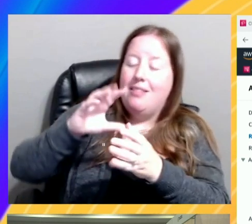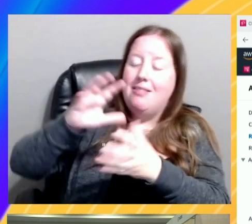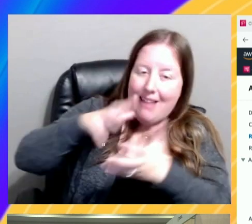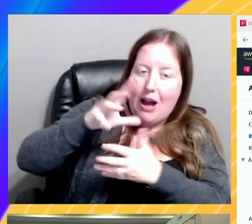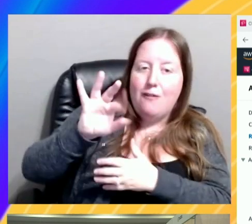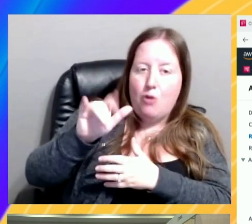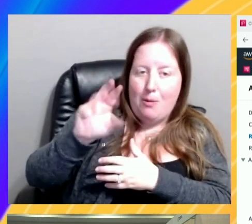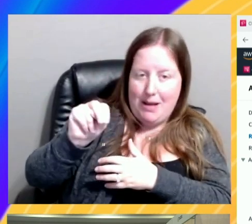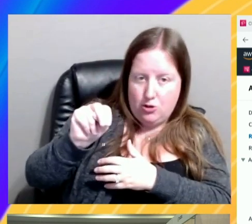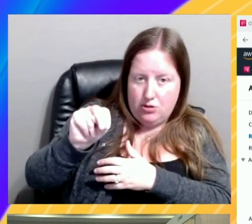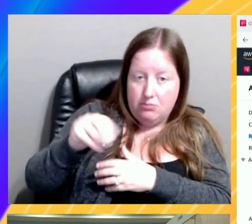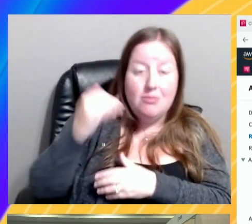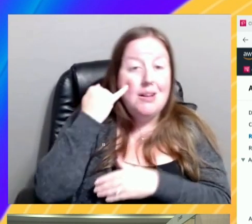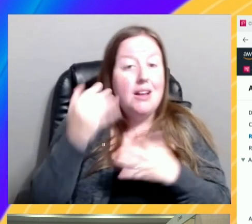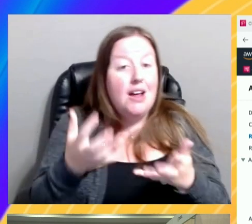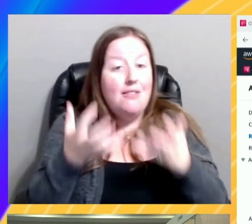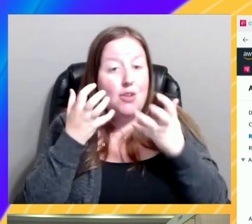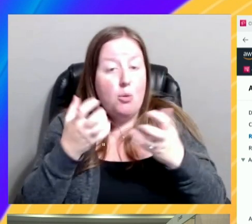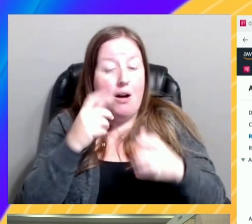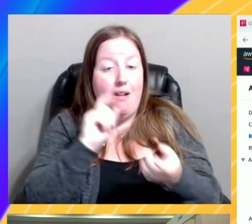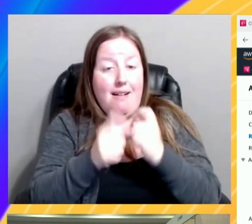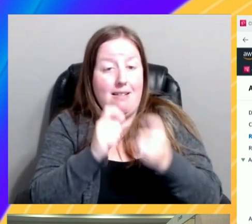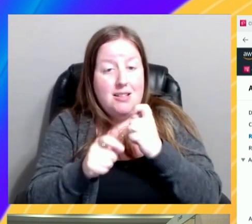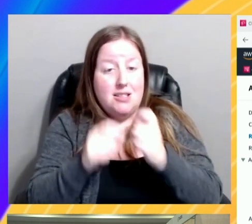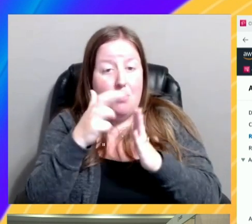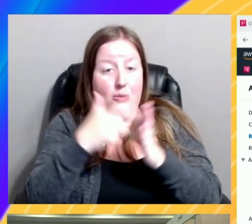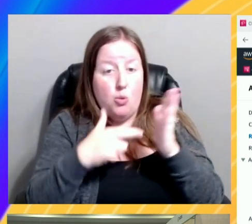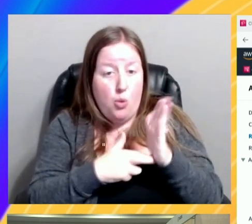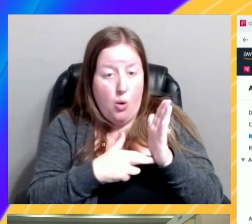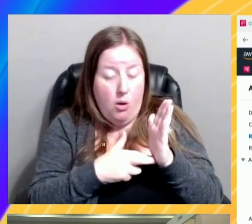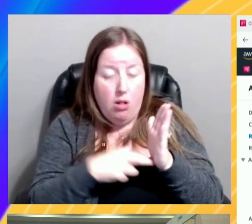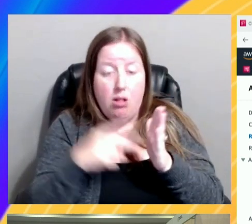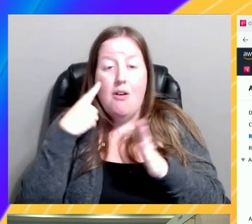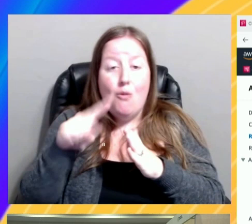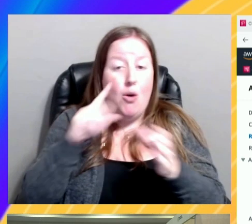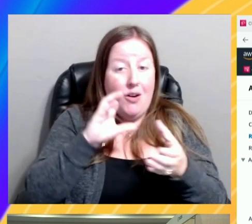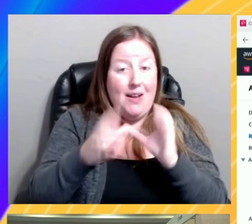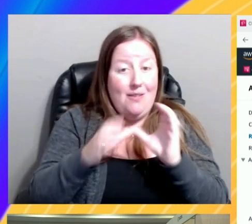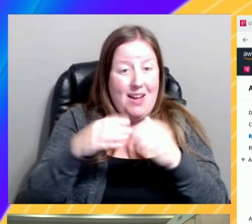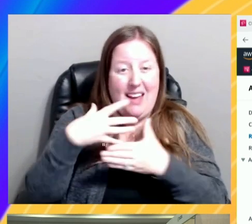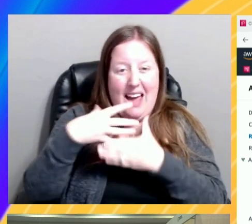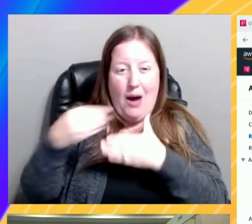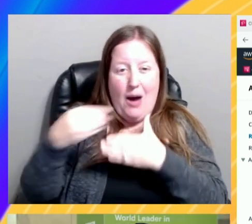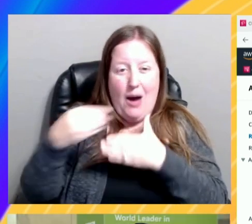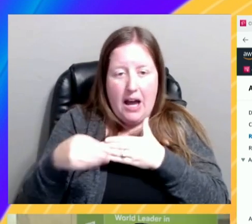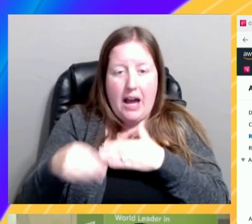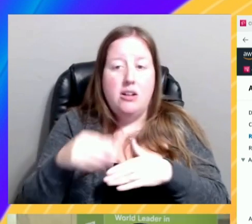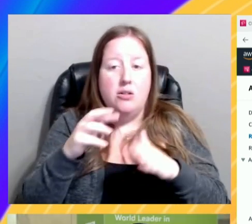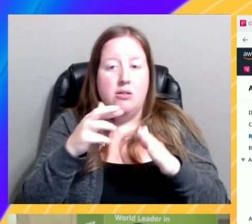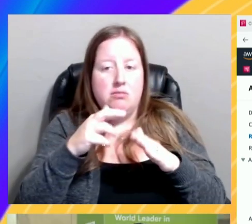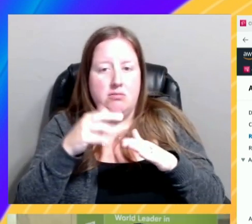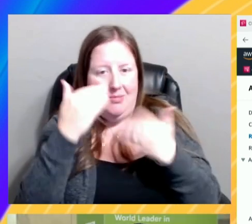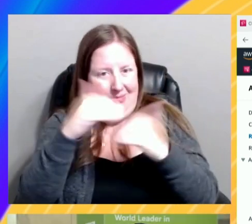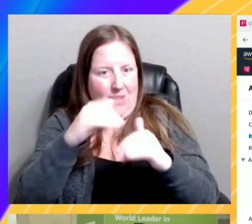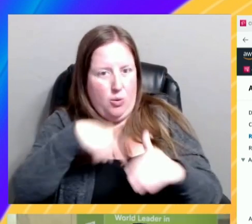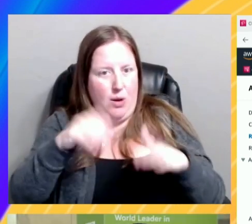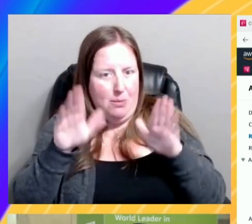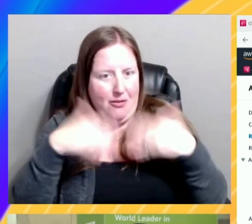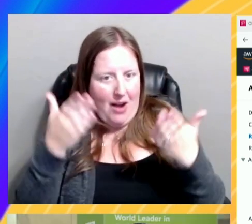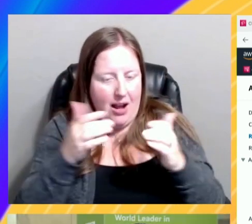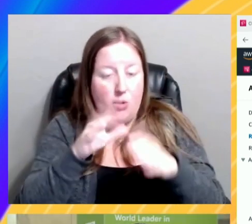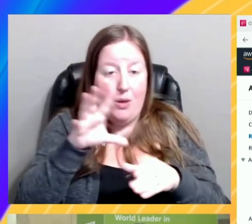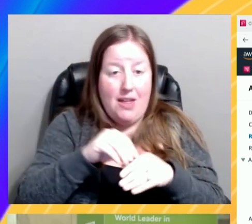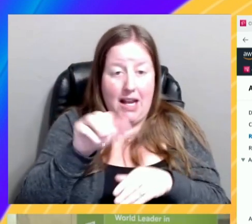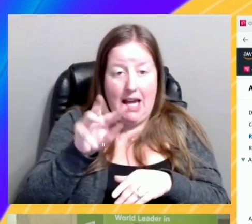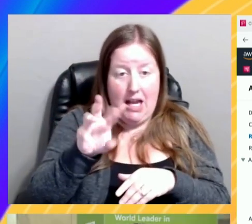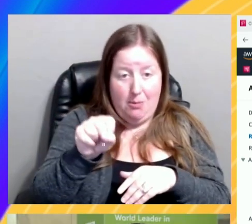to create a custom rule definition for config outside of the managed rules that we provide, within AWS, you would have to